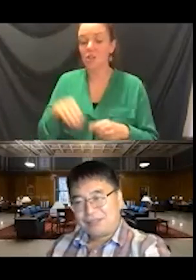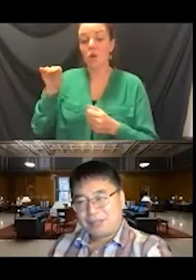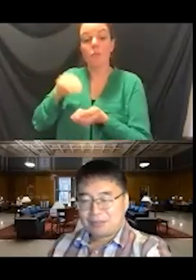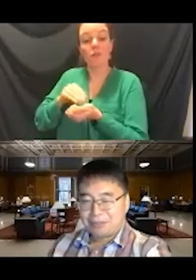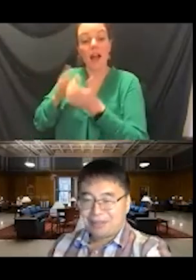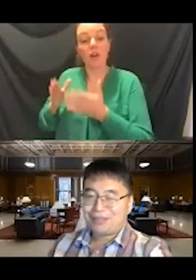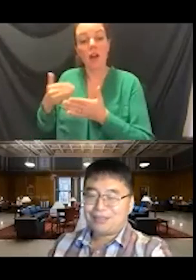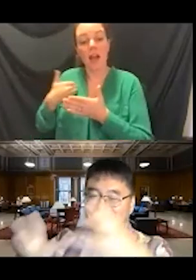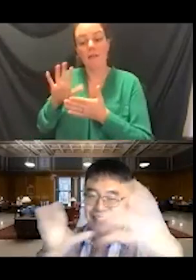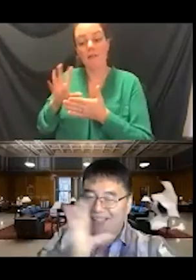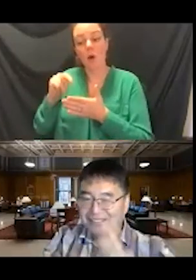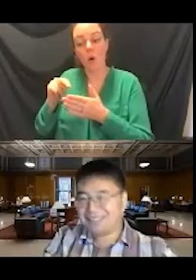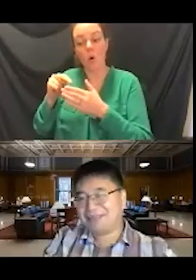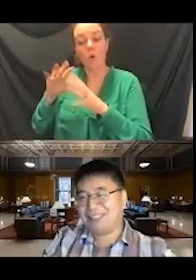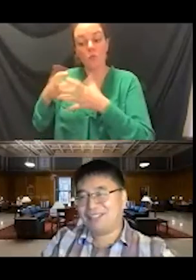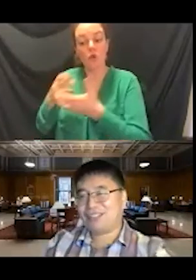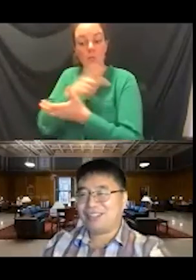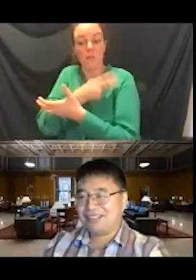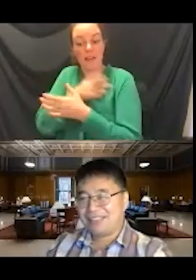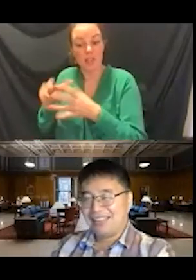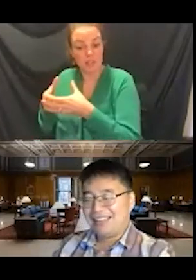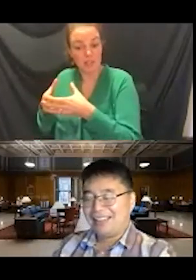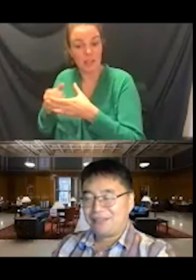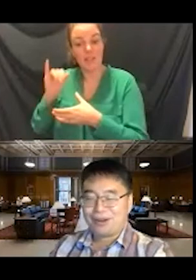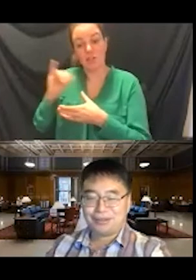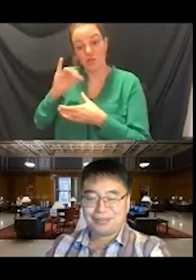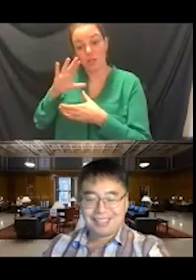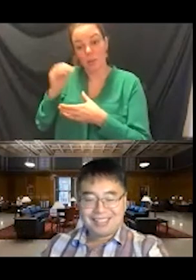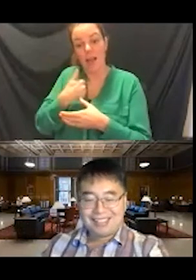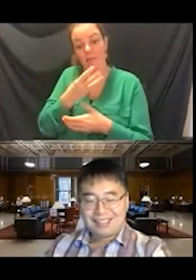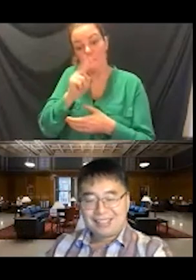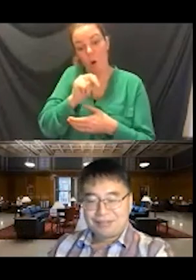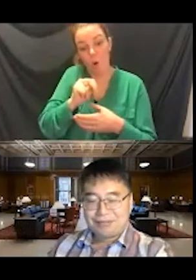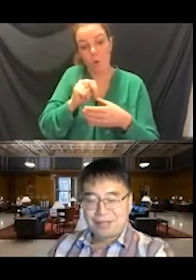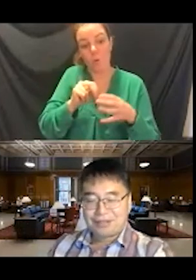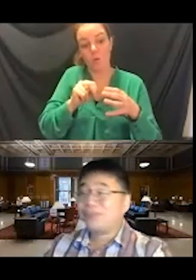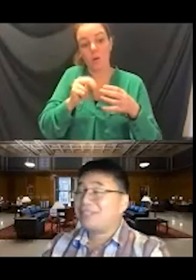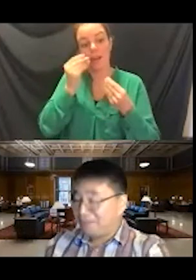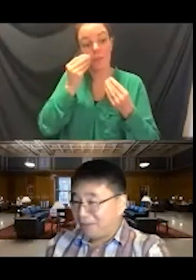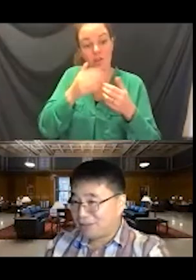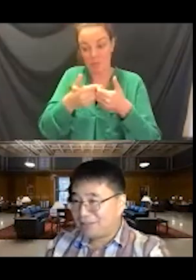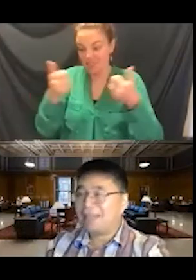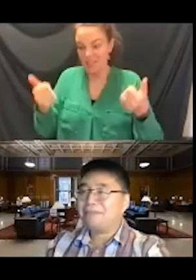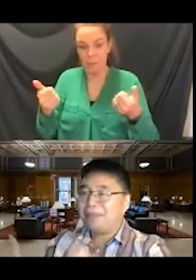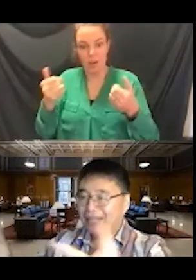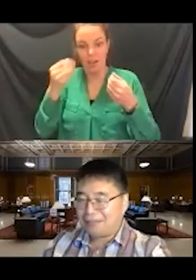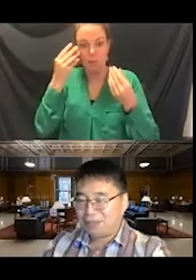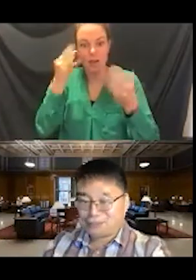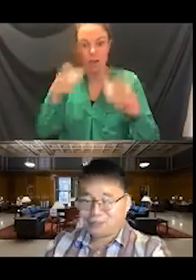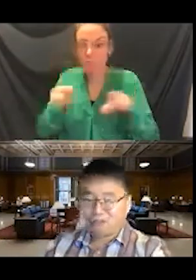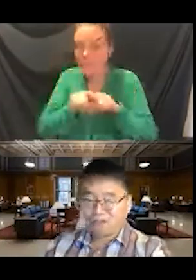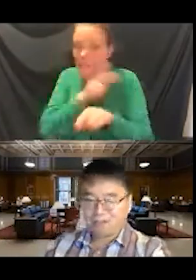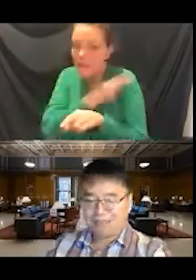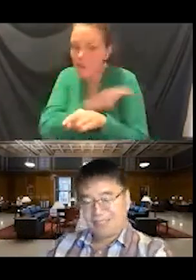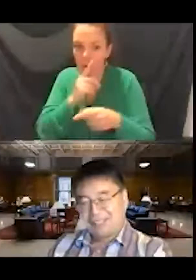set of information about the patients, and the insurer have their own a set of information for the same patient that may not be